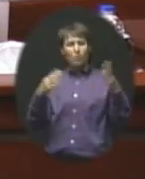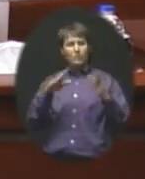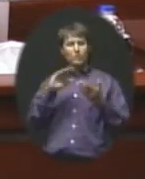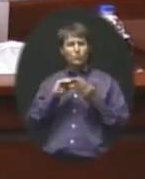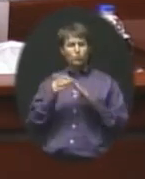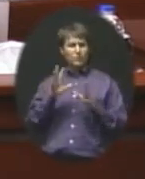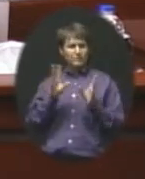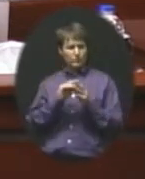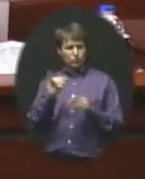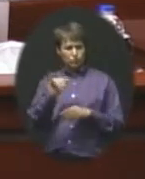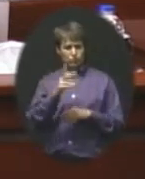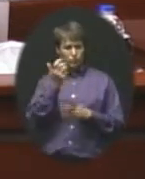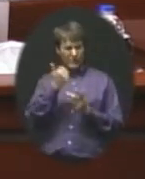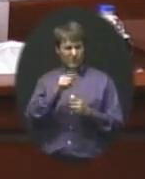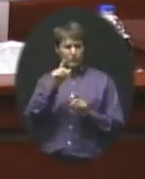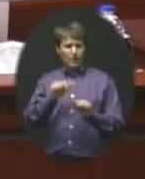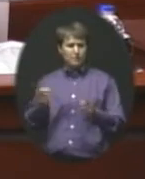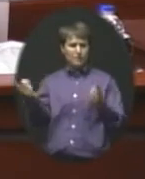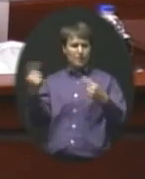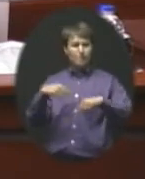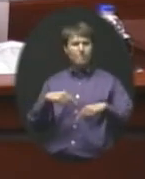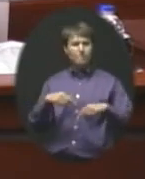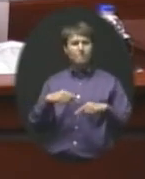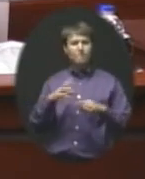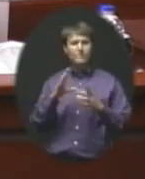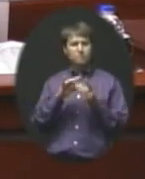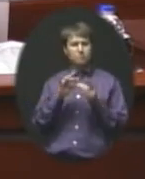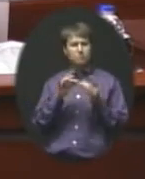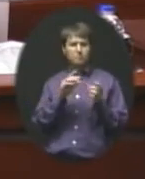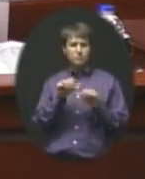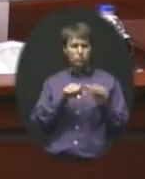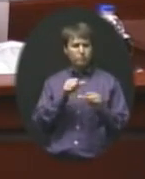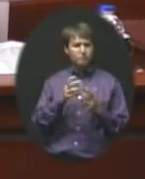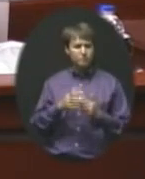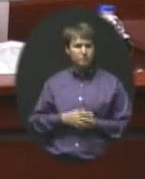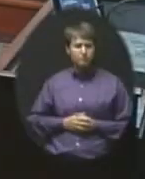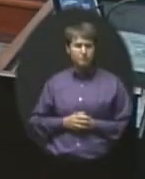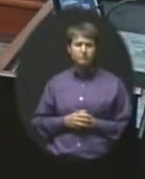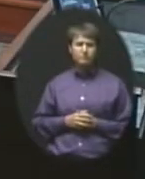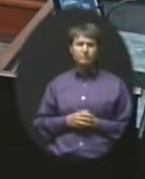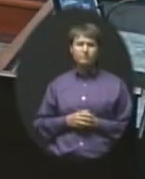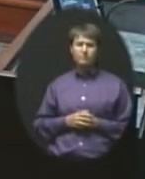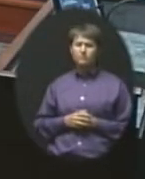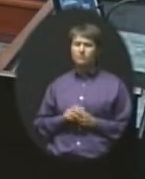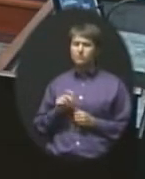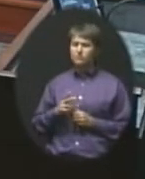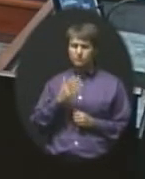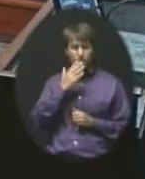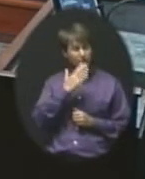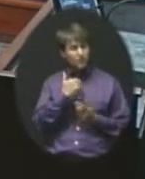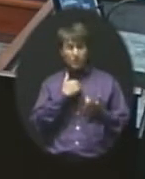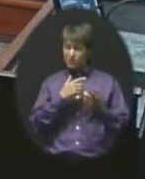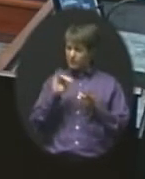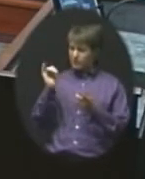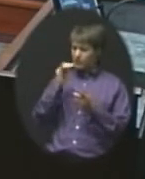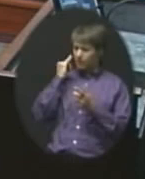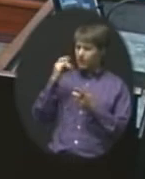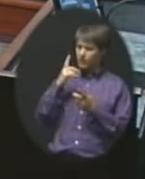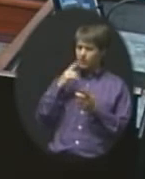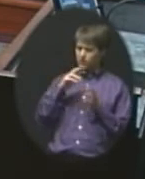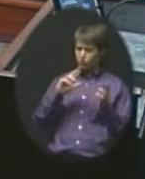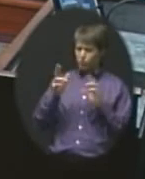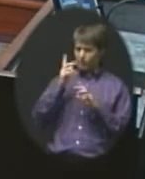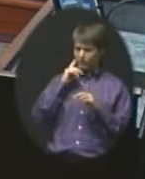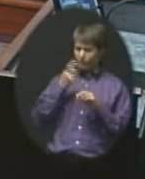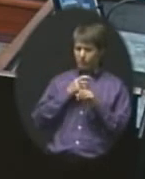as well so that anybody can come and share comments. Thank you. So kind of in the same line that, with just preparation